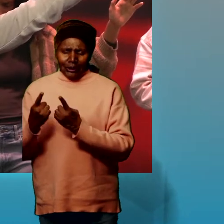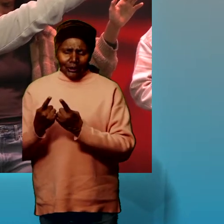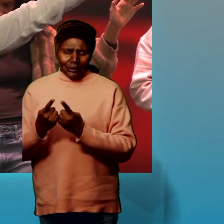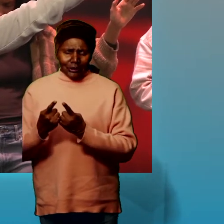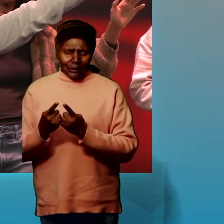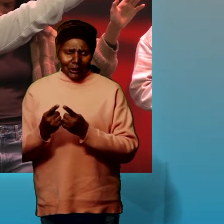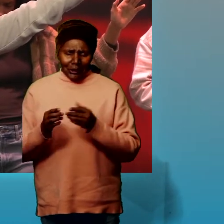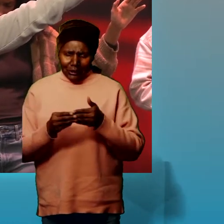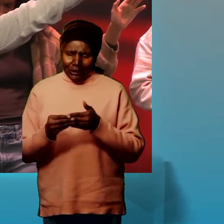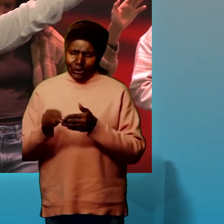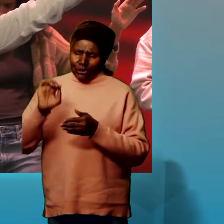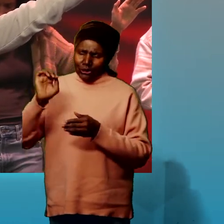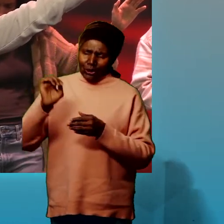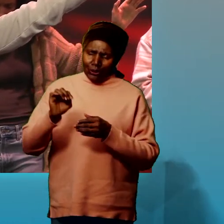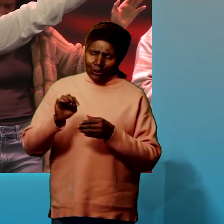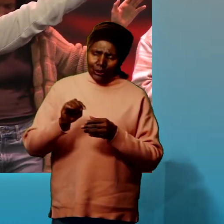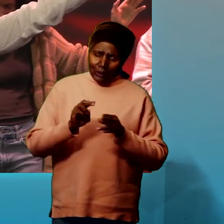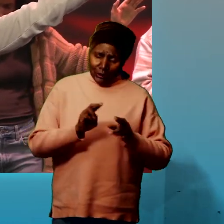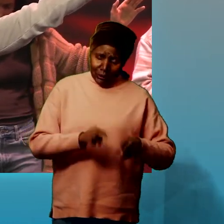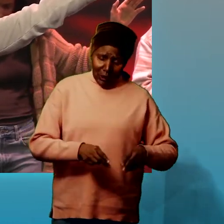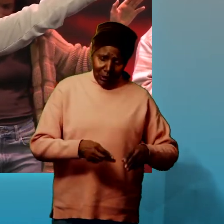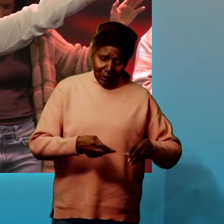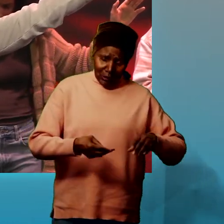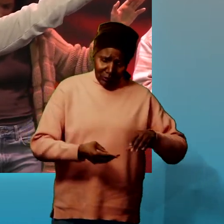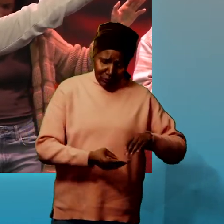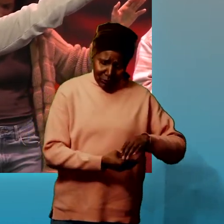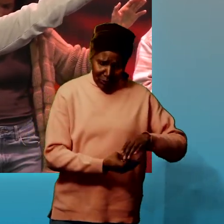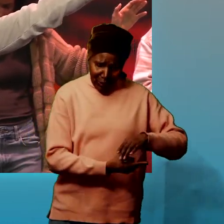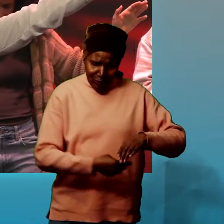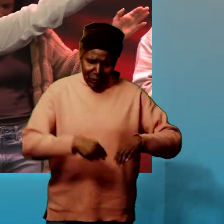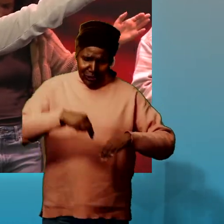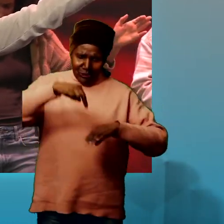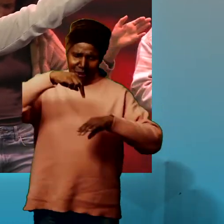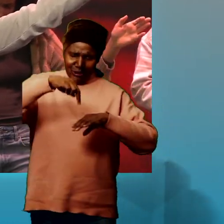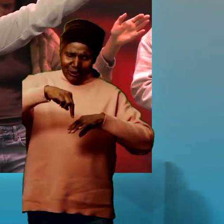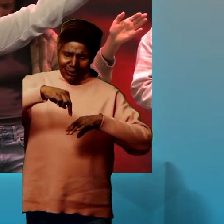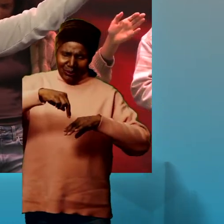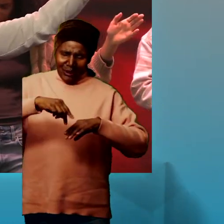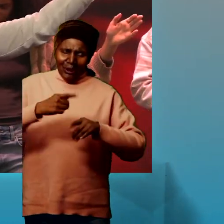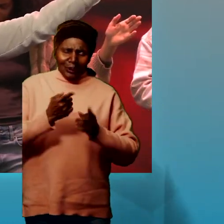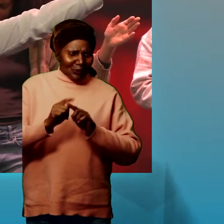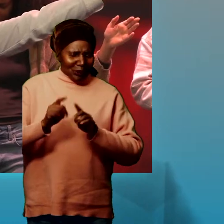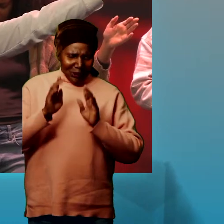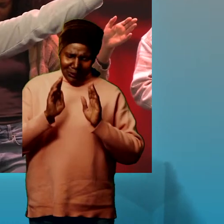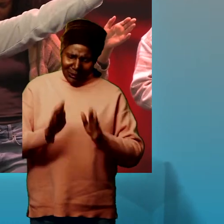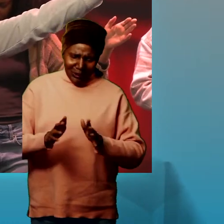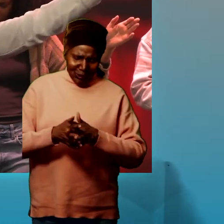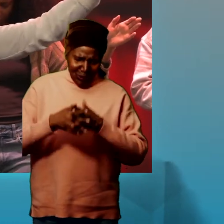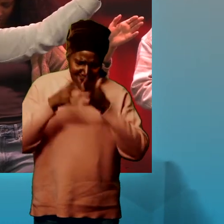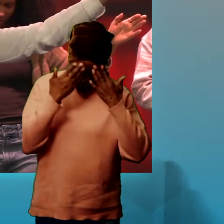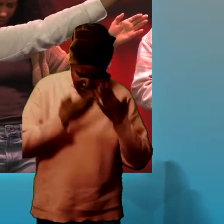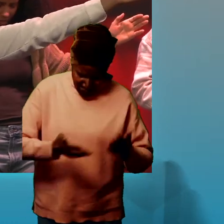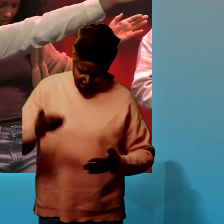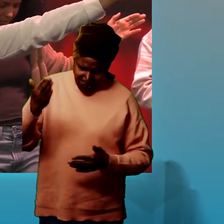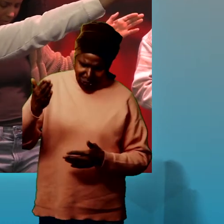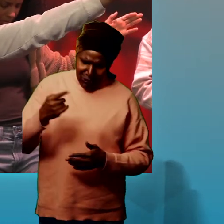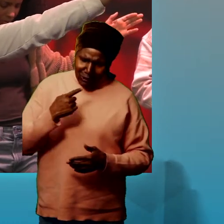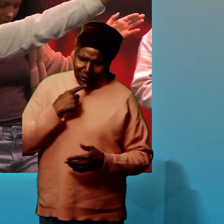and resurrection, Lord, we can only worship you. We can only say, Lord, all glory, all